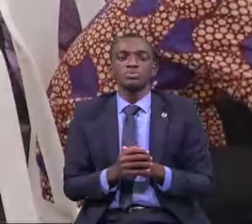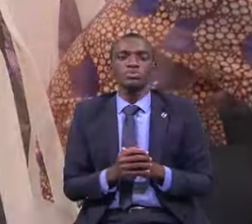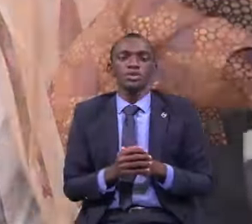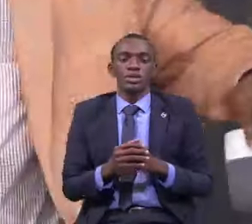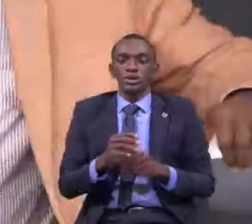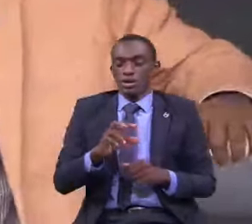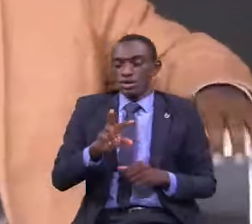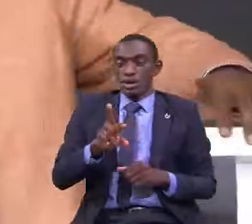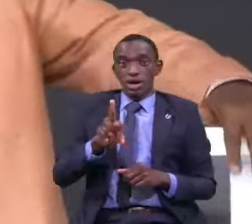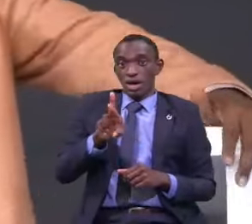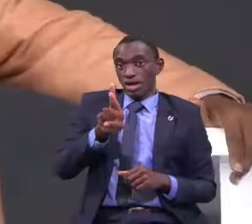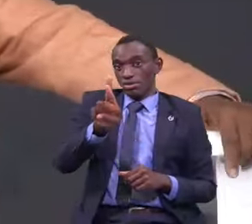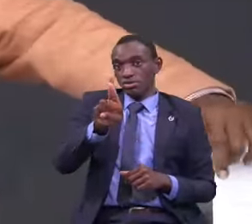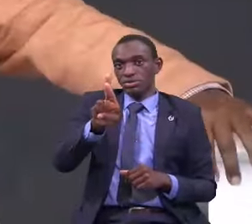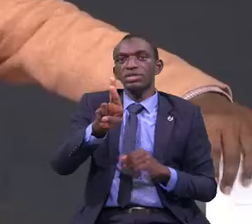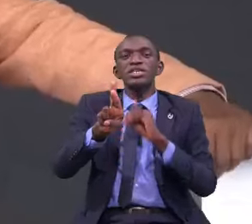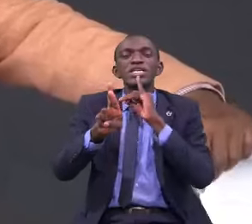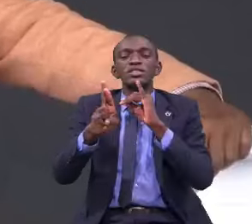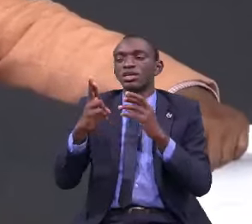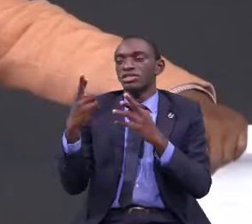Our responsibility.